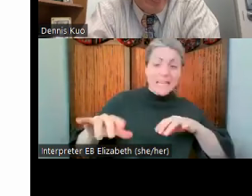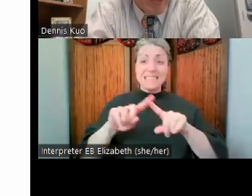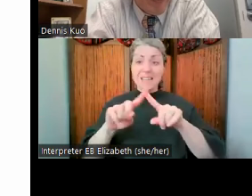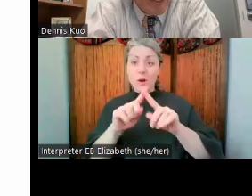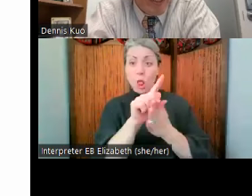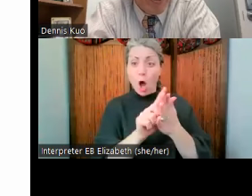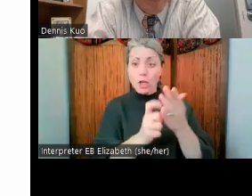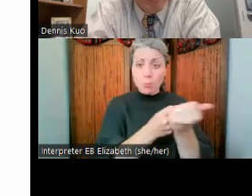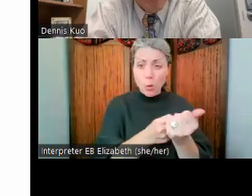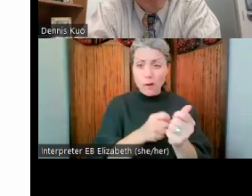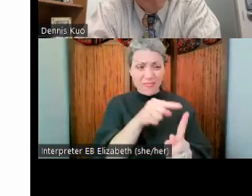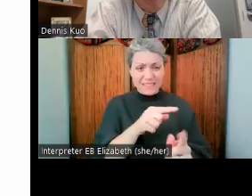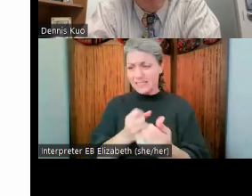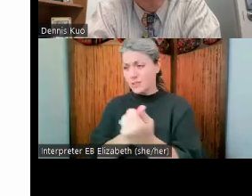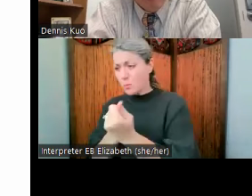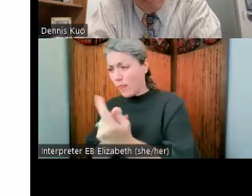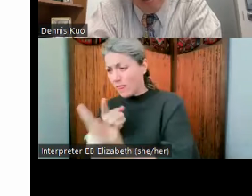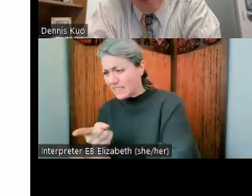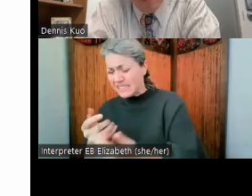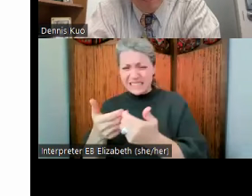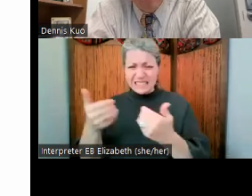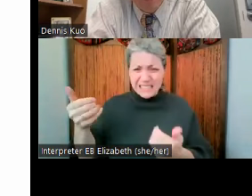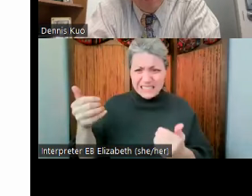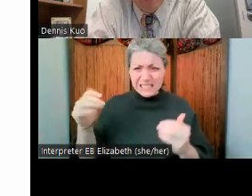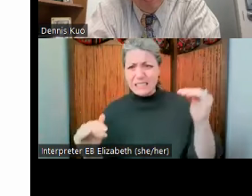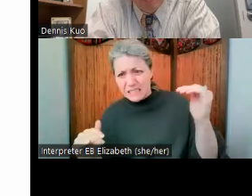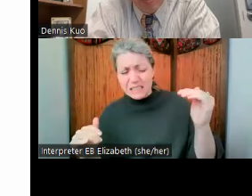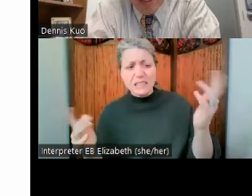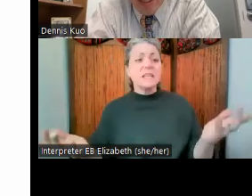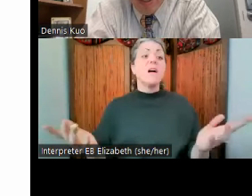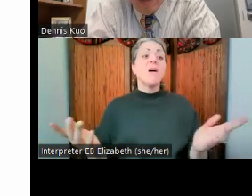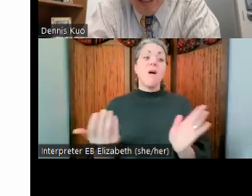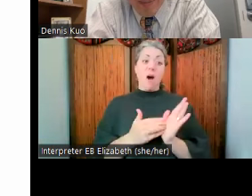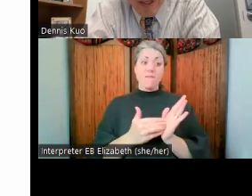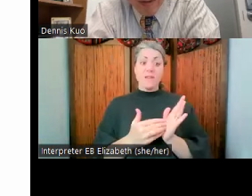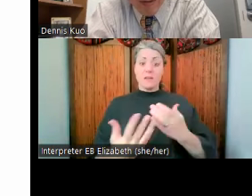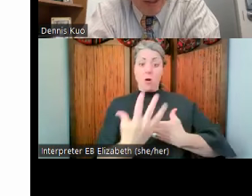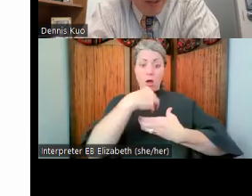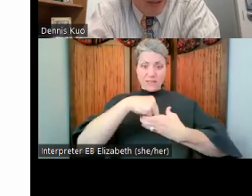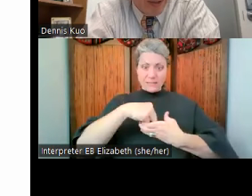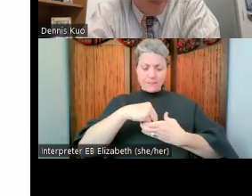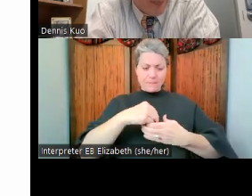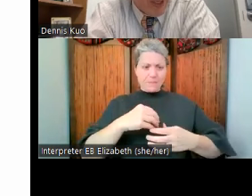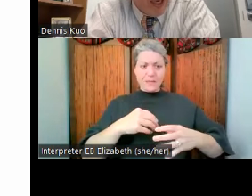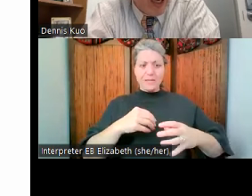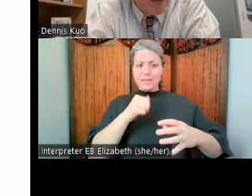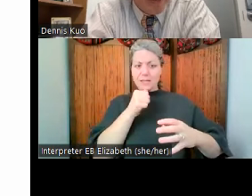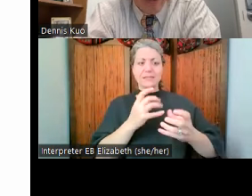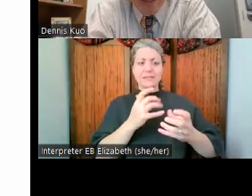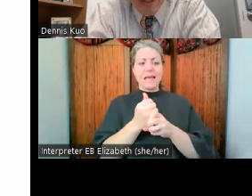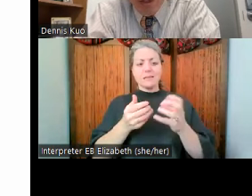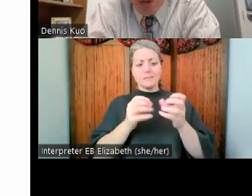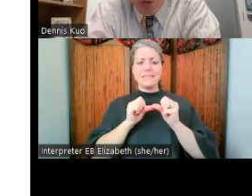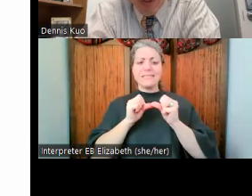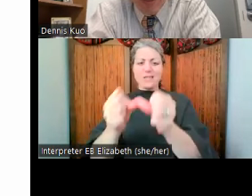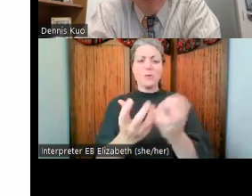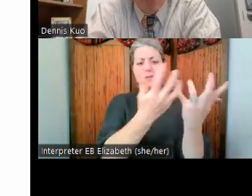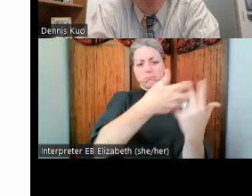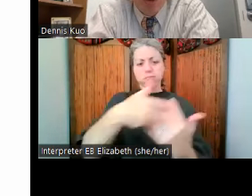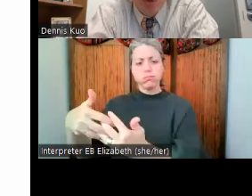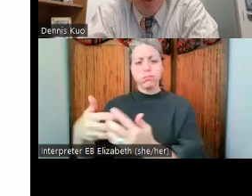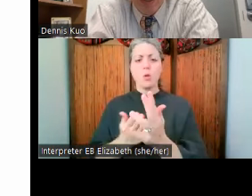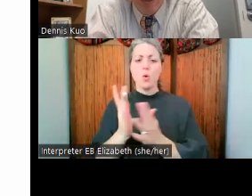The identification of autism often, not always, but often occurs in the medical system because children